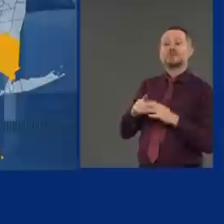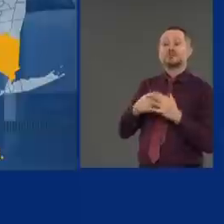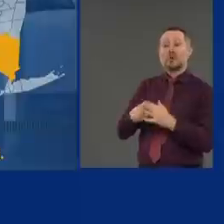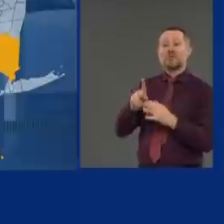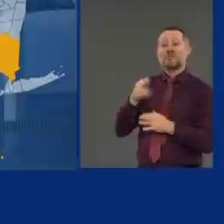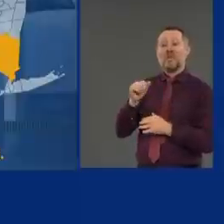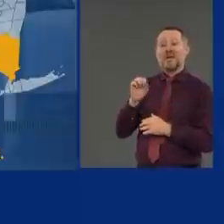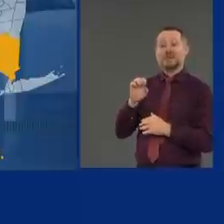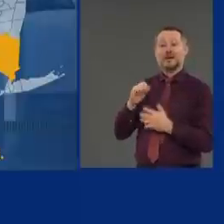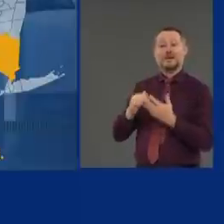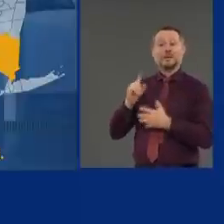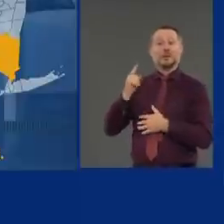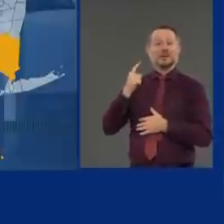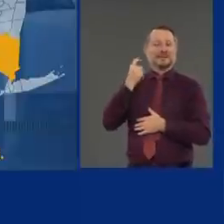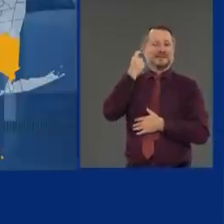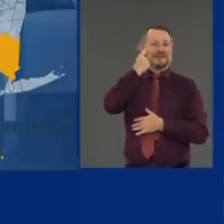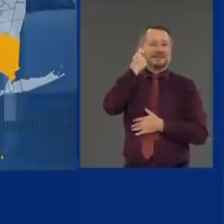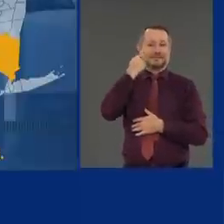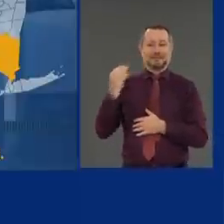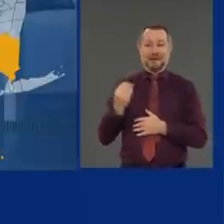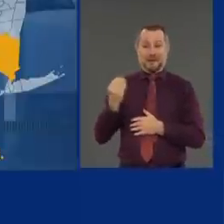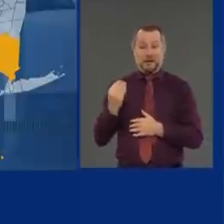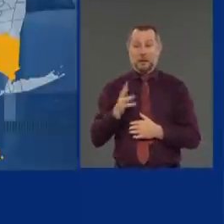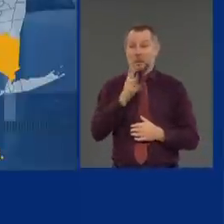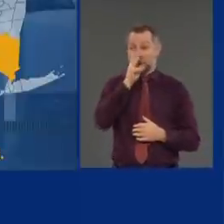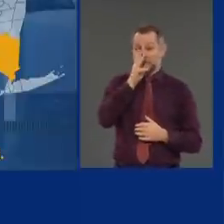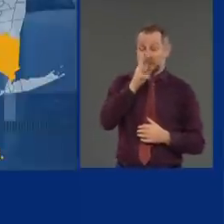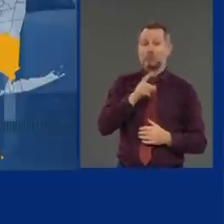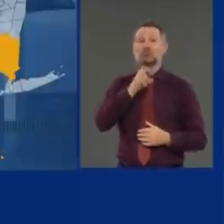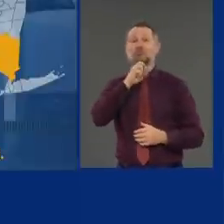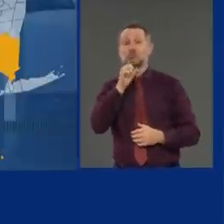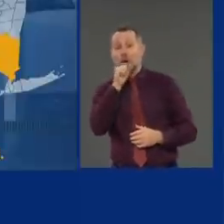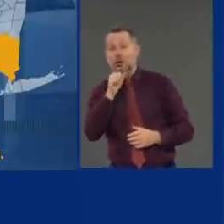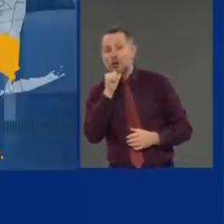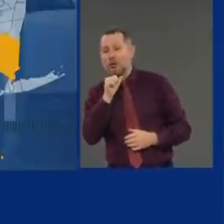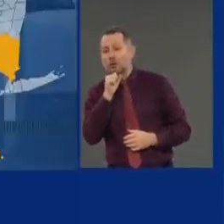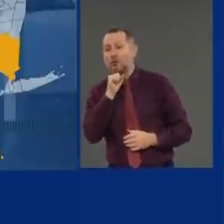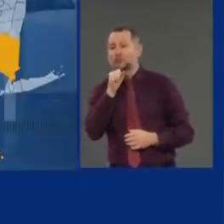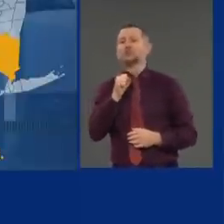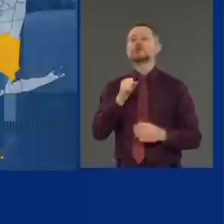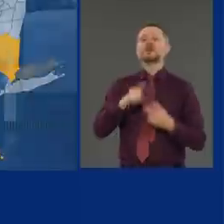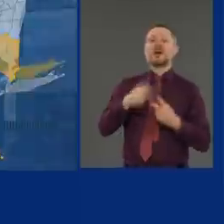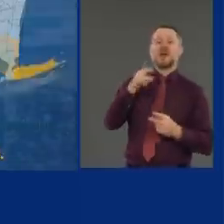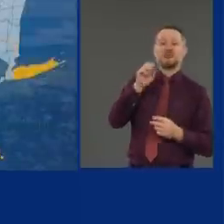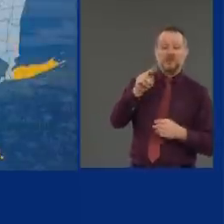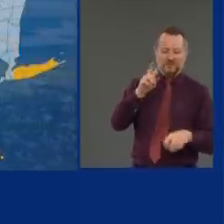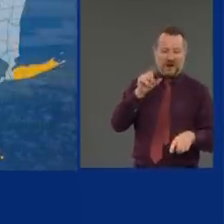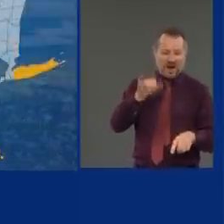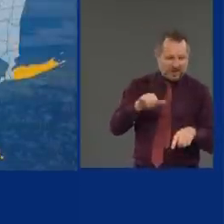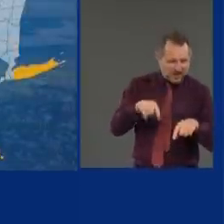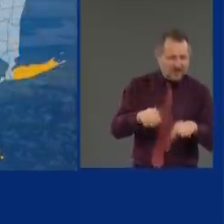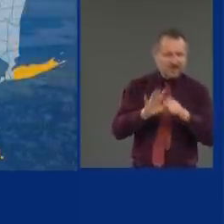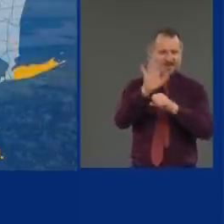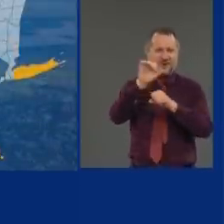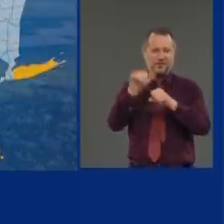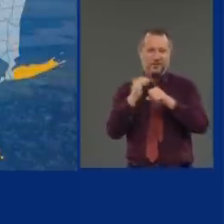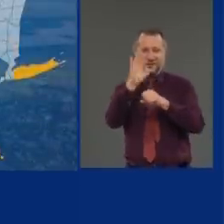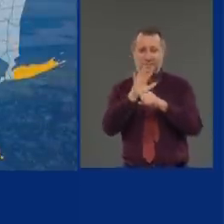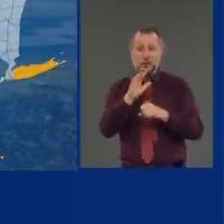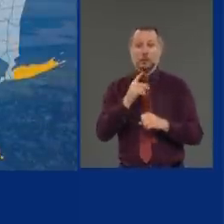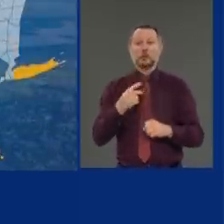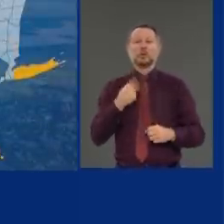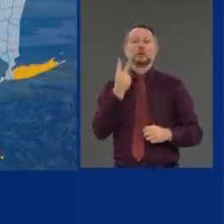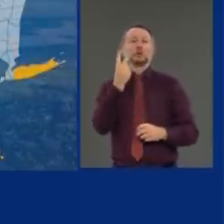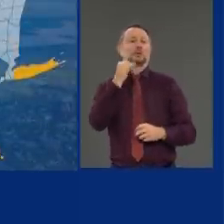Monday. Westchester, Rockland, Hudson Valley started phase two yesterday, and Long Island entered